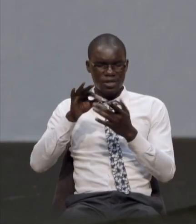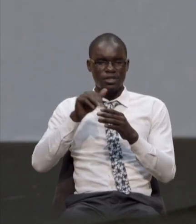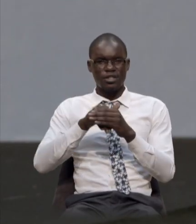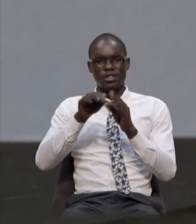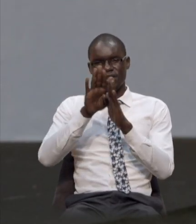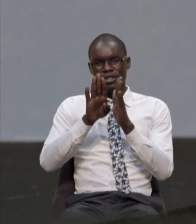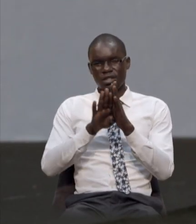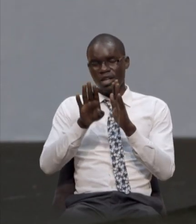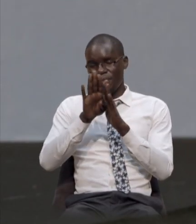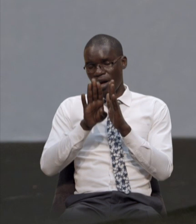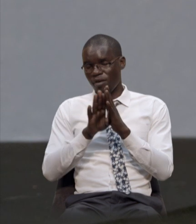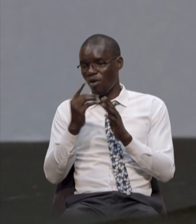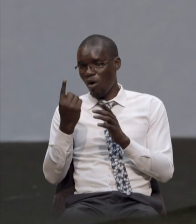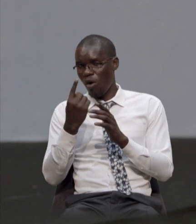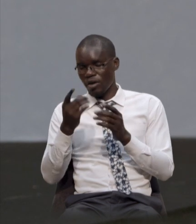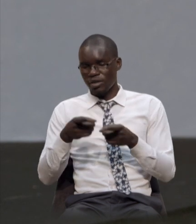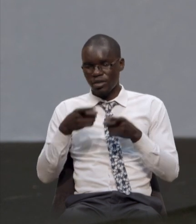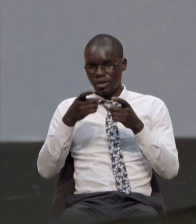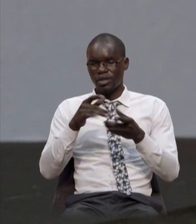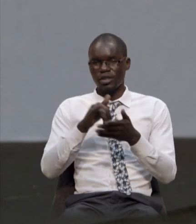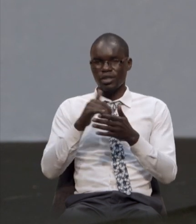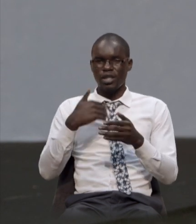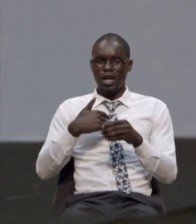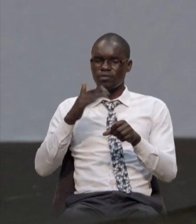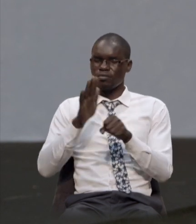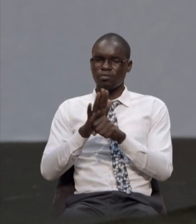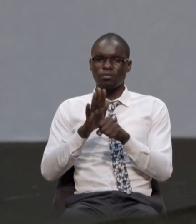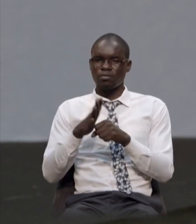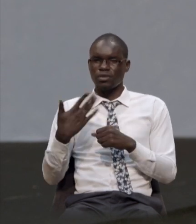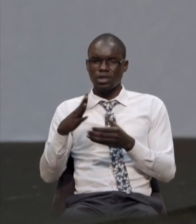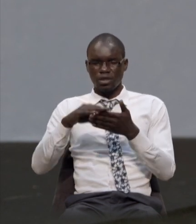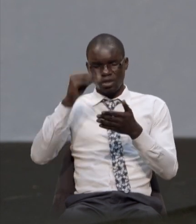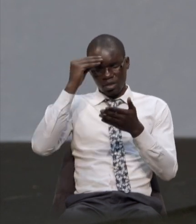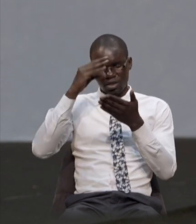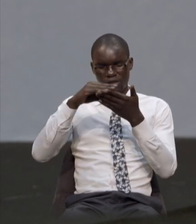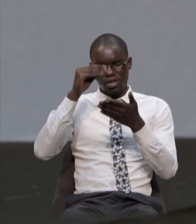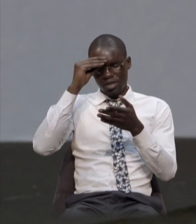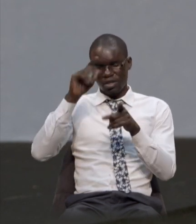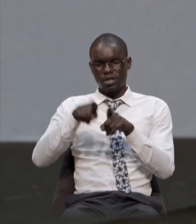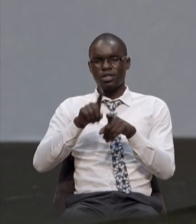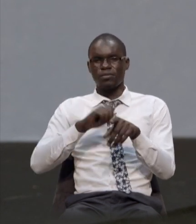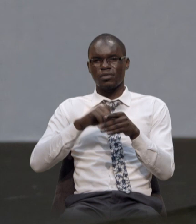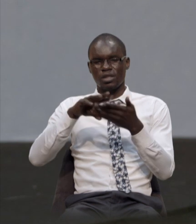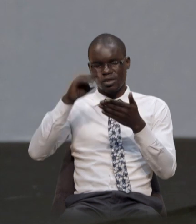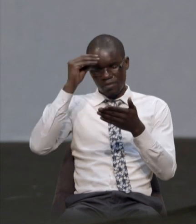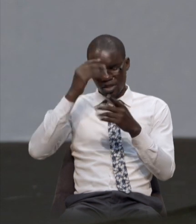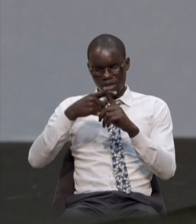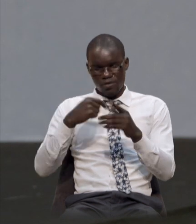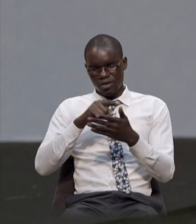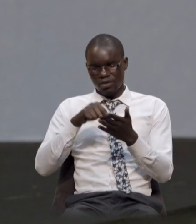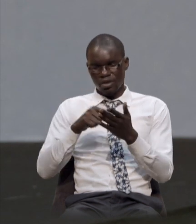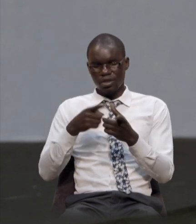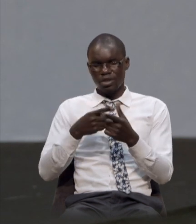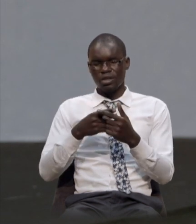Bible is the only treasure that has several things that we can learn. And when we learn from it, we can always love Jesus. Do you